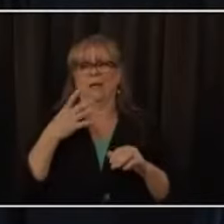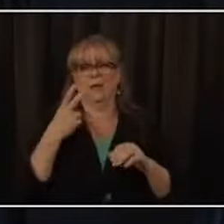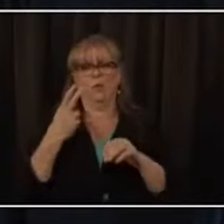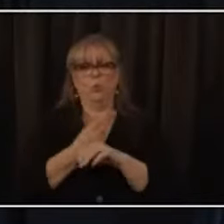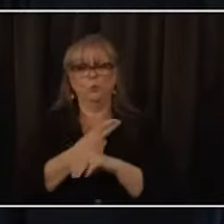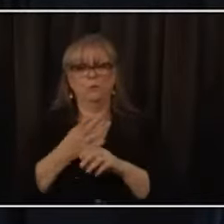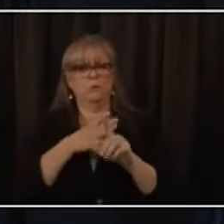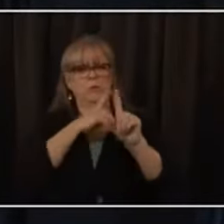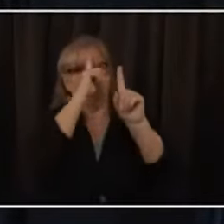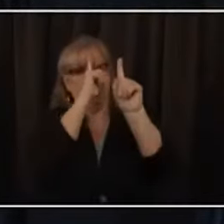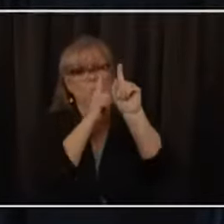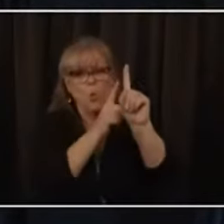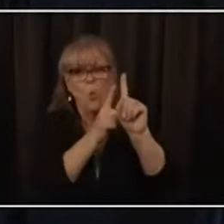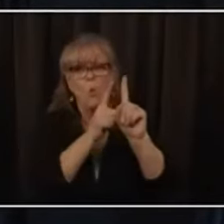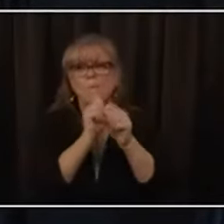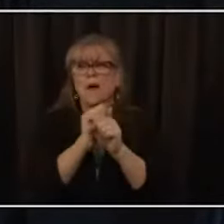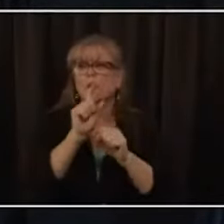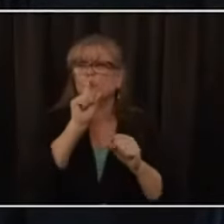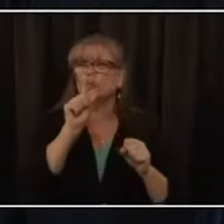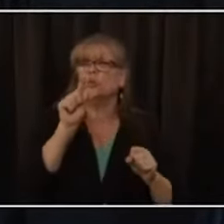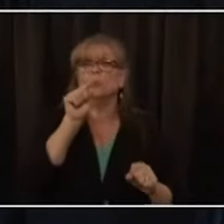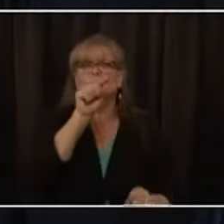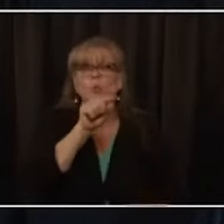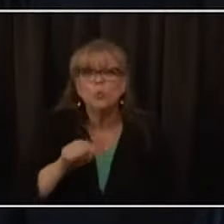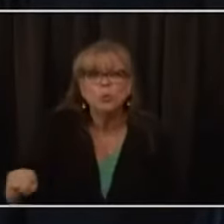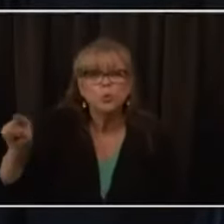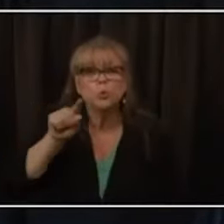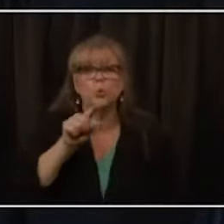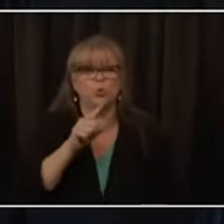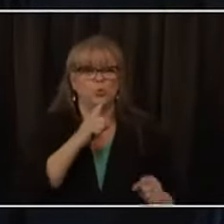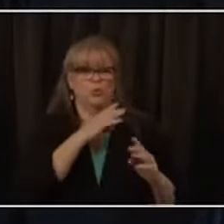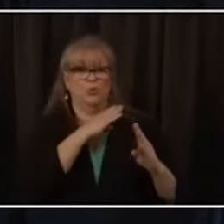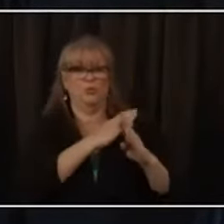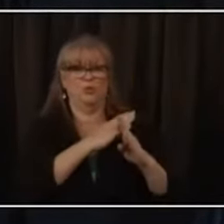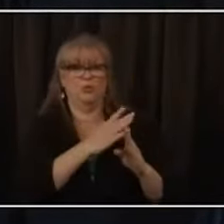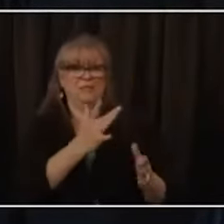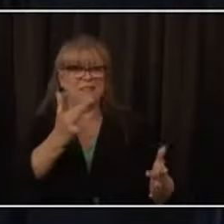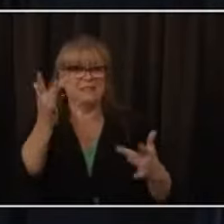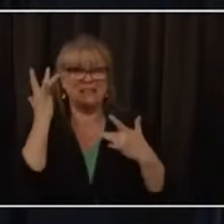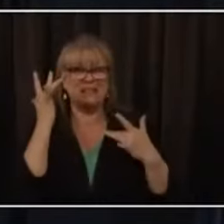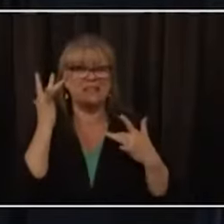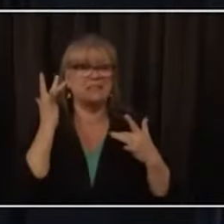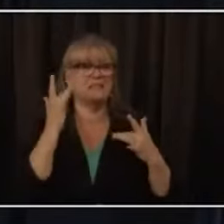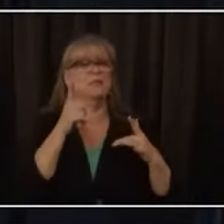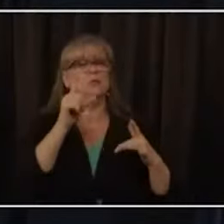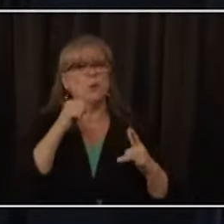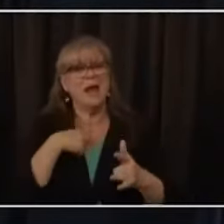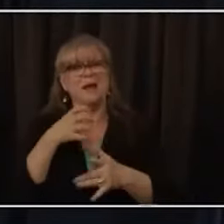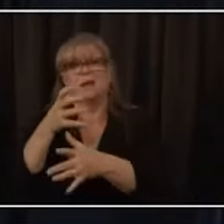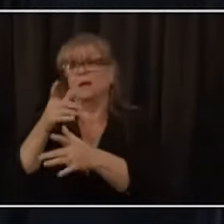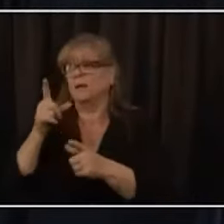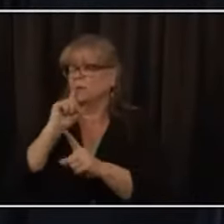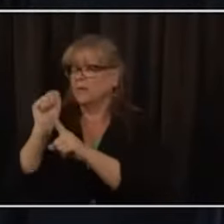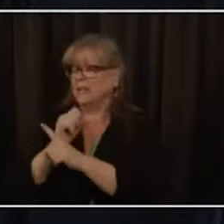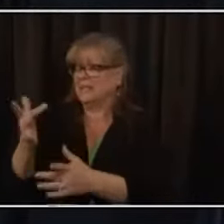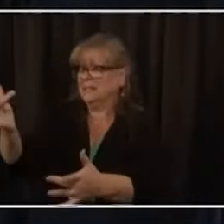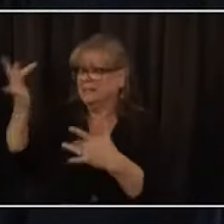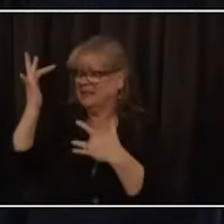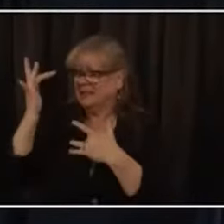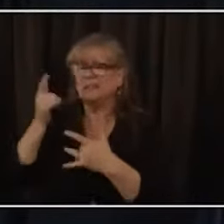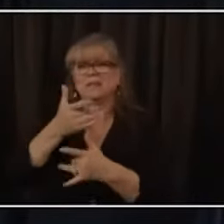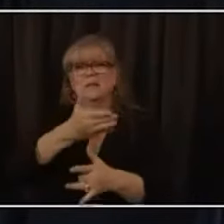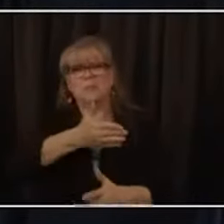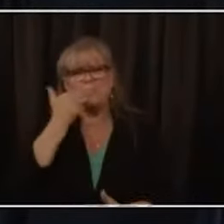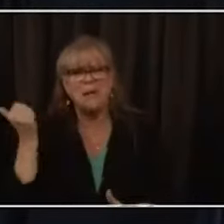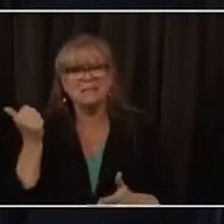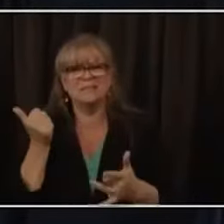gets sick can get the best quality life-saving care. Whether it's a heart attack, a stroke, or COVID, we want to make sure that we have the medical